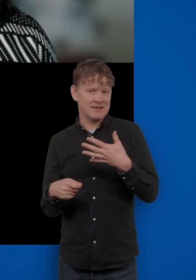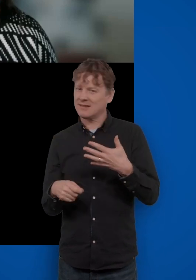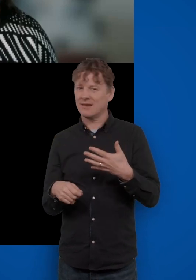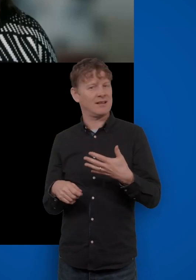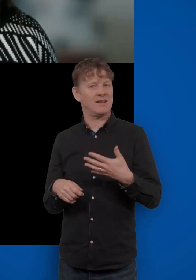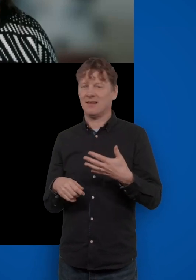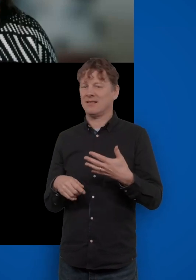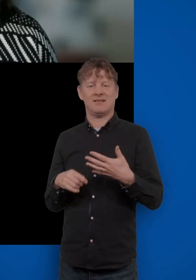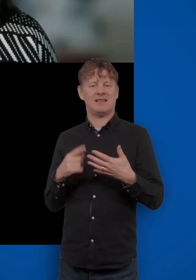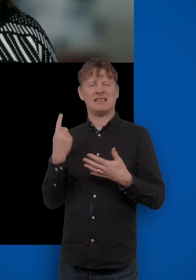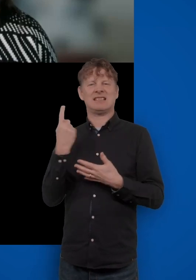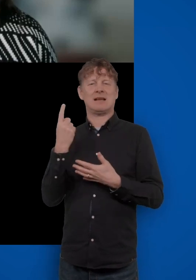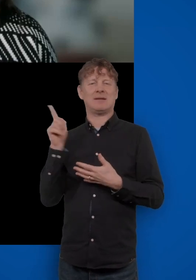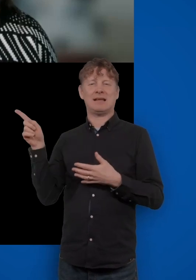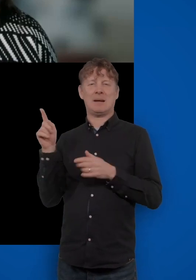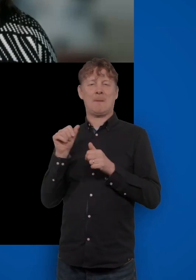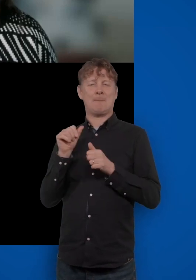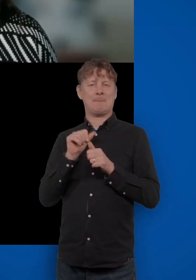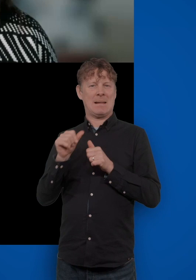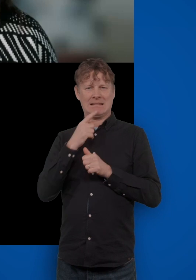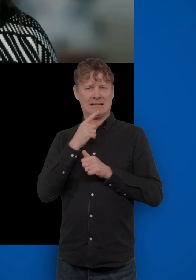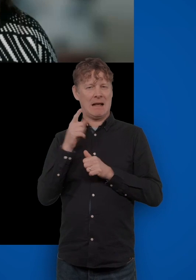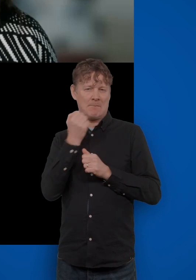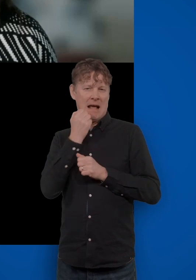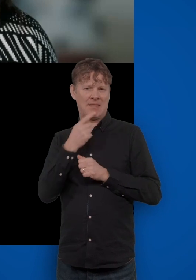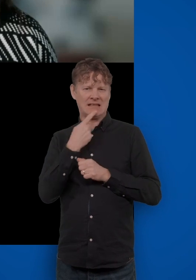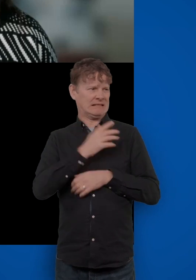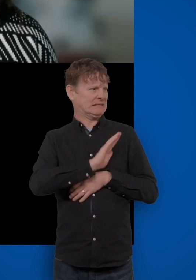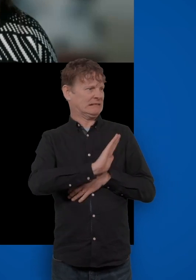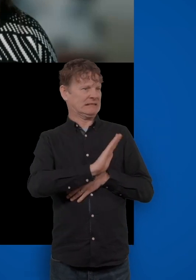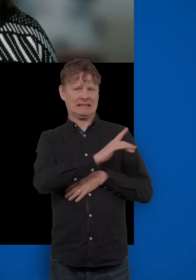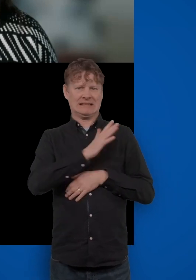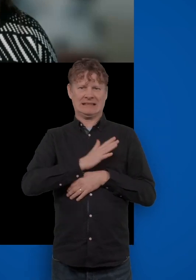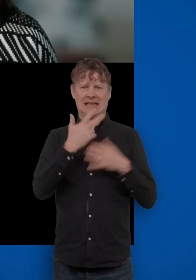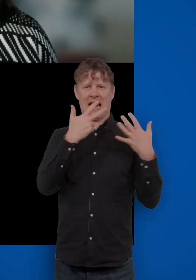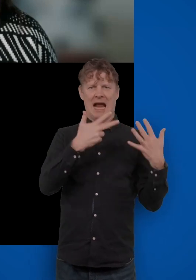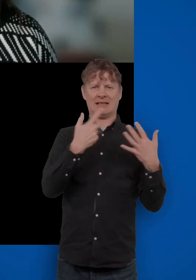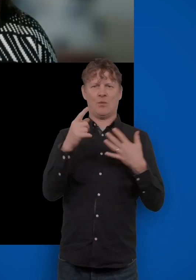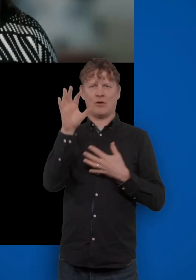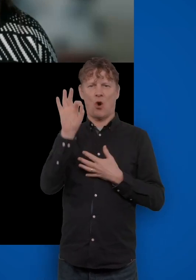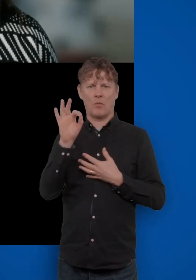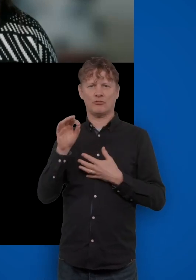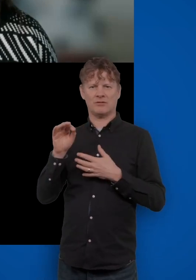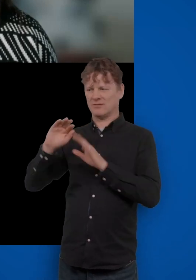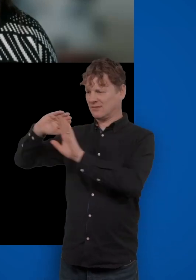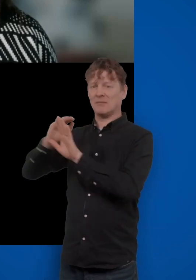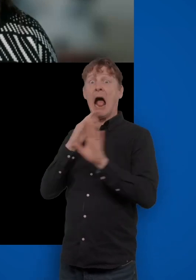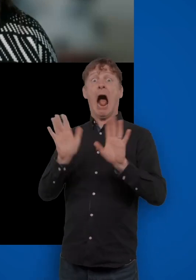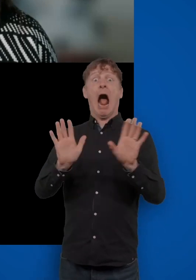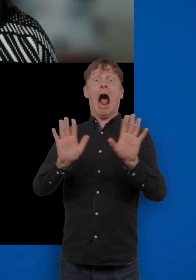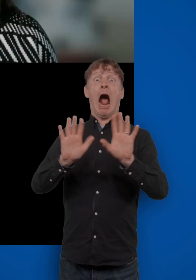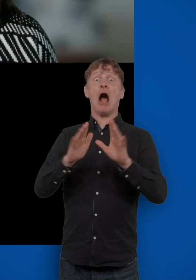when somebody who was better than me at maths said, "Oh, well, that requires 81 options, I was like, oof, that's a bit